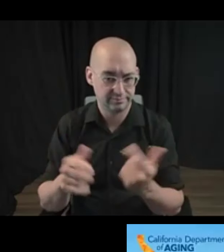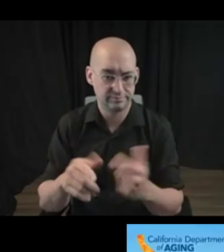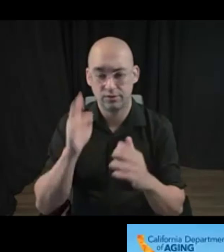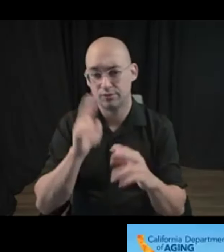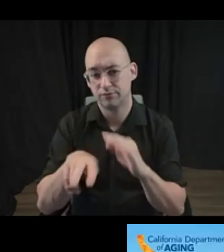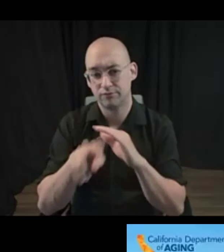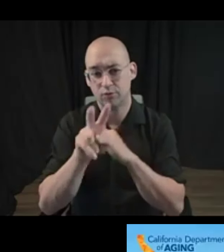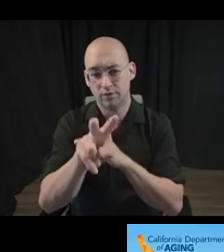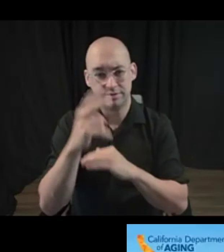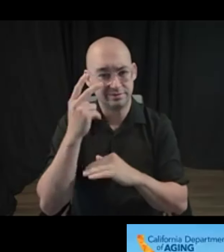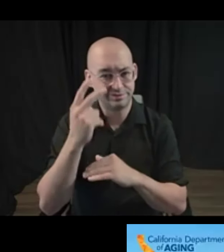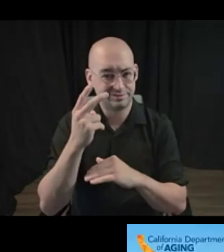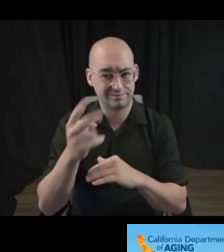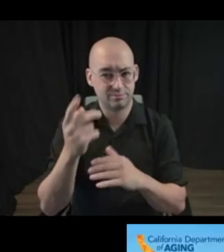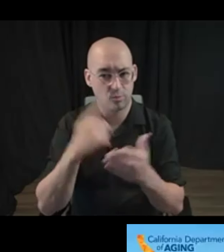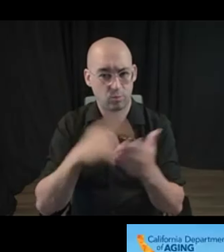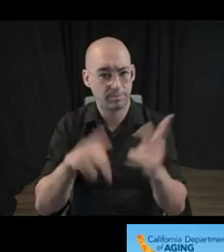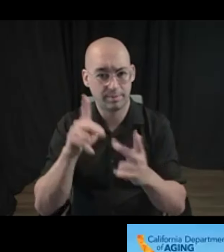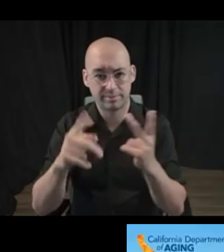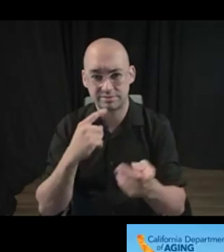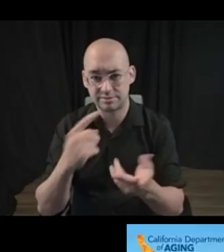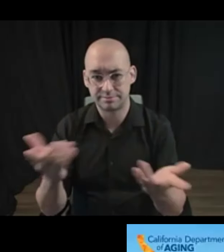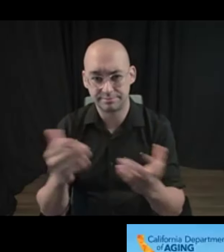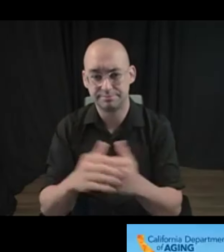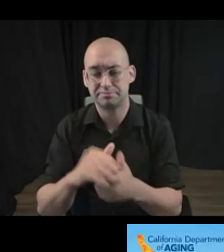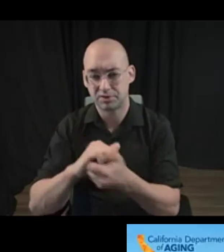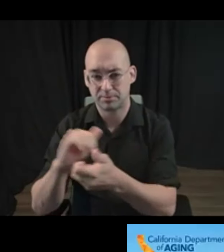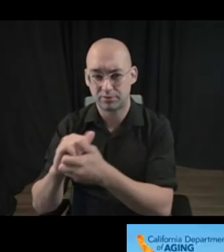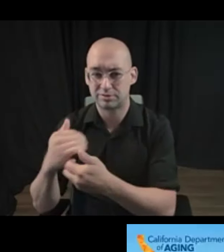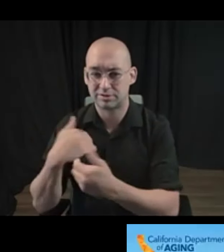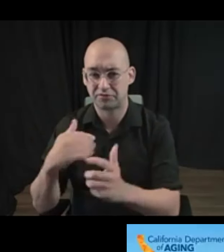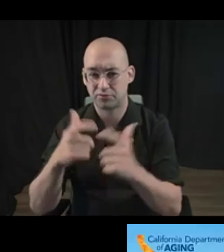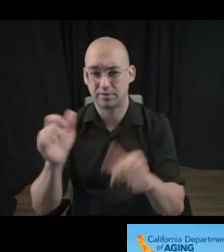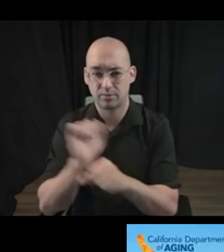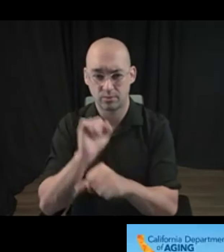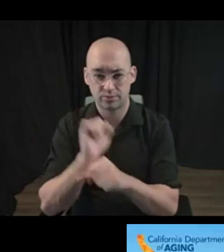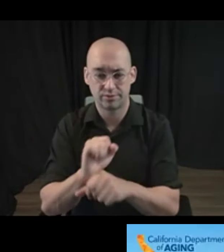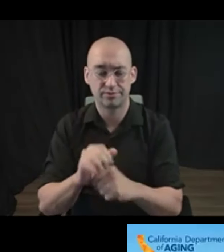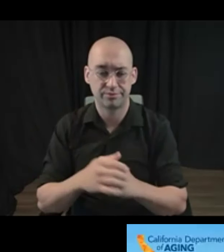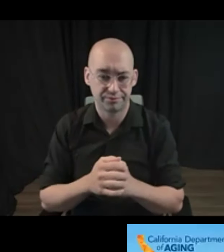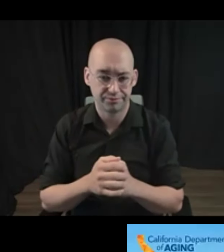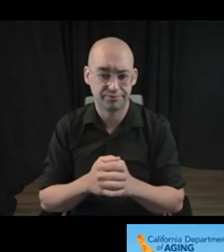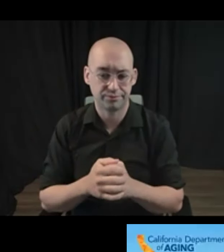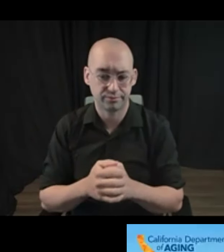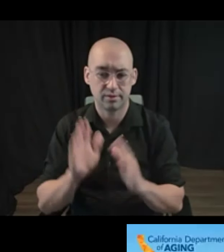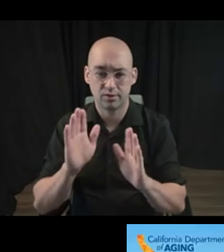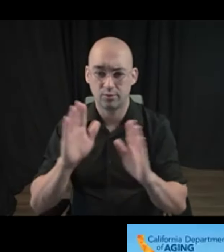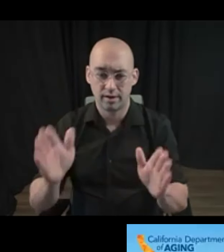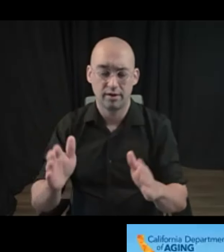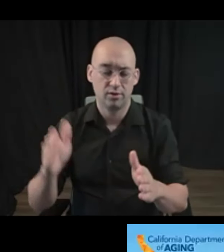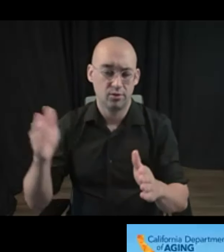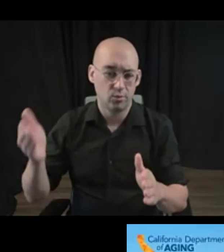partner departments about their great work and uplifting that for all of you. It's also wonderful. Welcome to our new members.